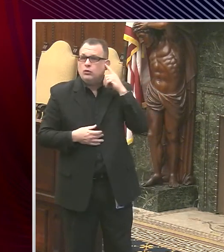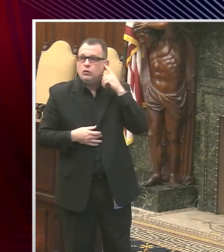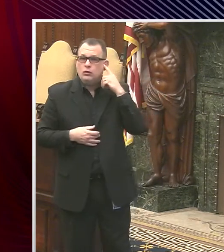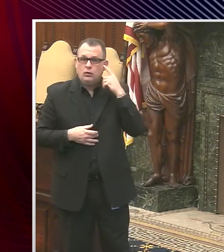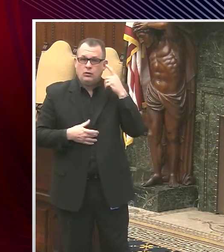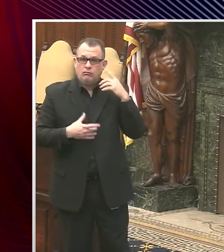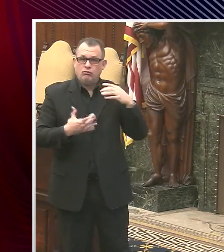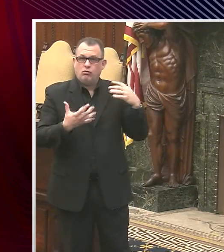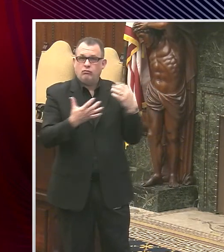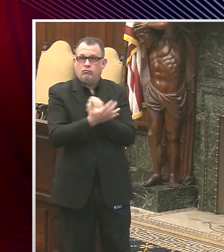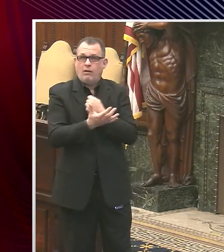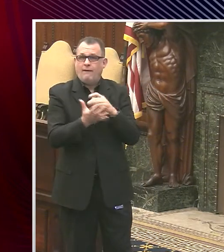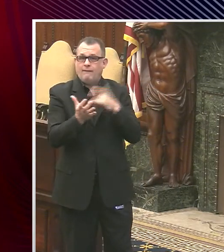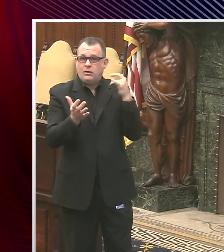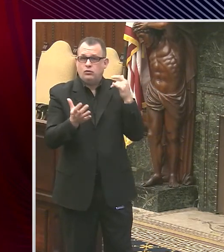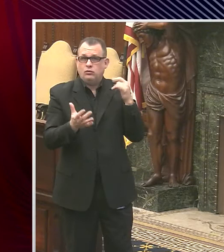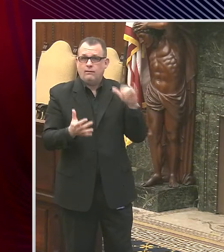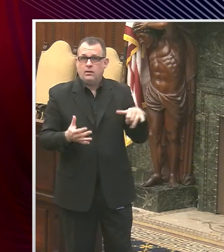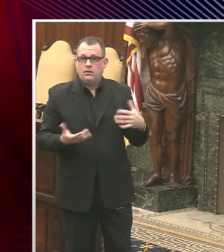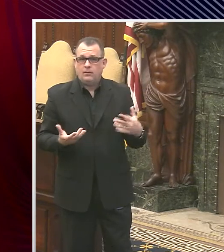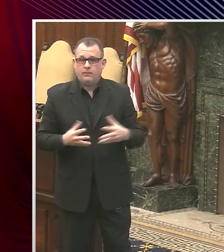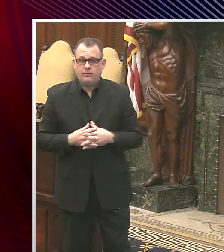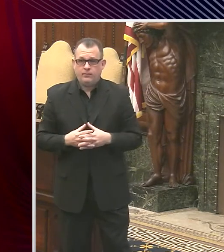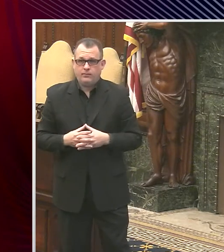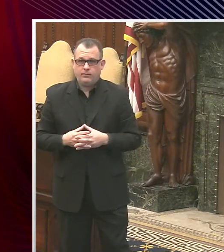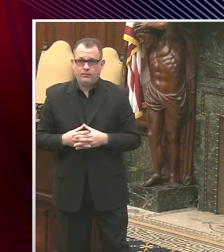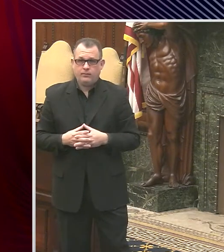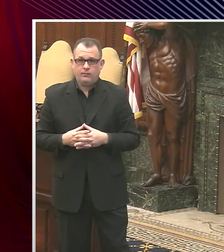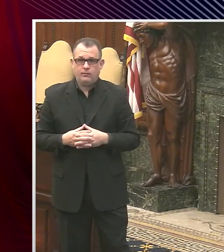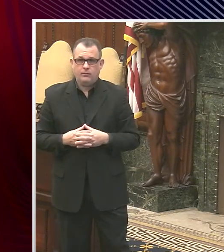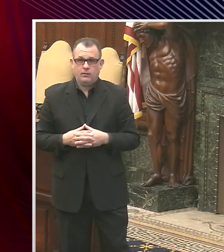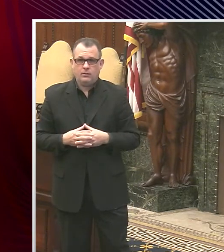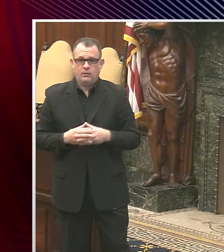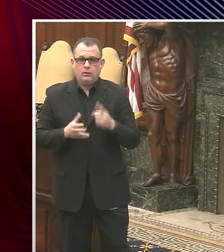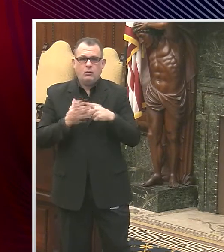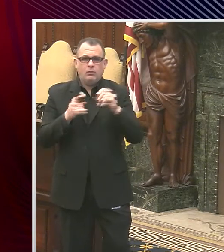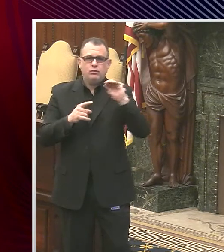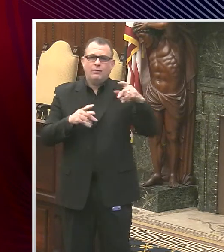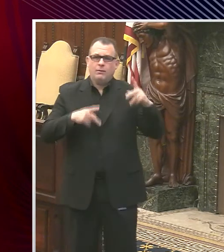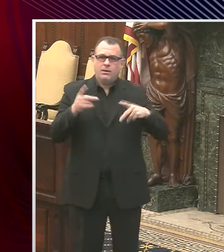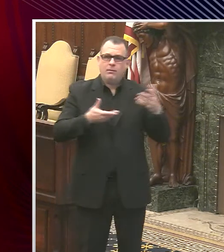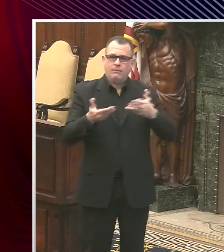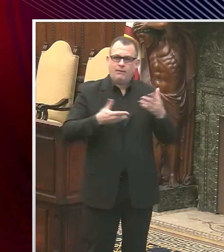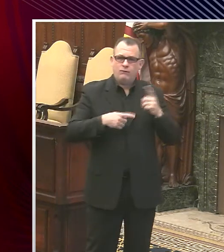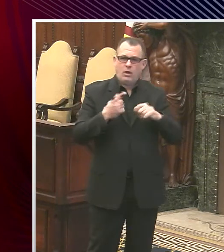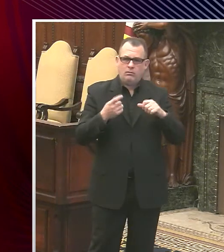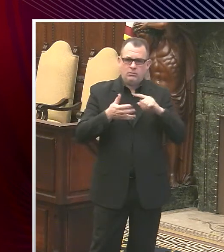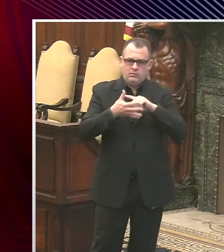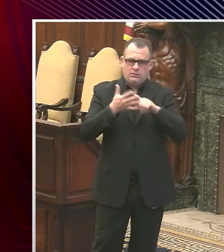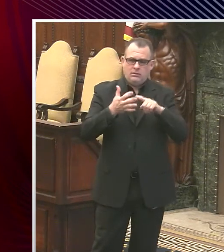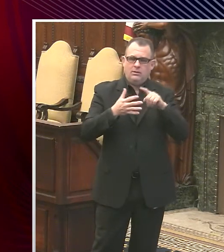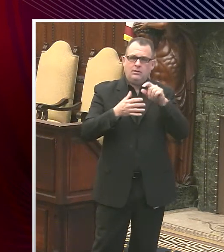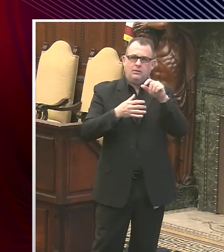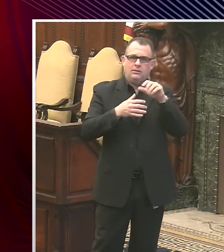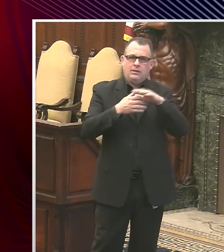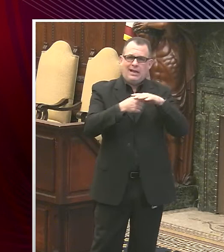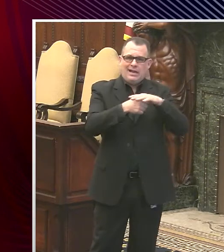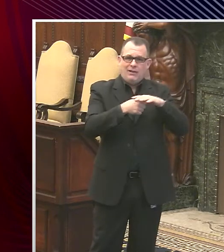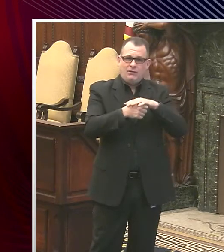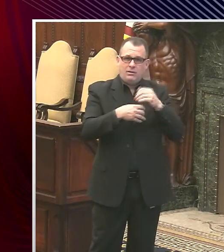advantage of the opportunity. Do you have any sense of what percentage of people invited from those zip codes are making appointments?